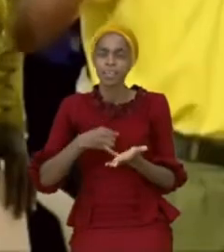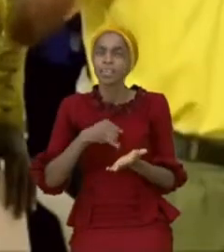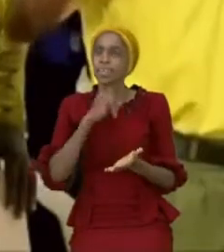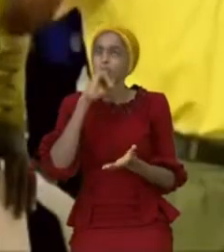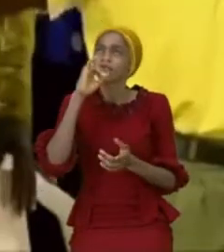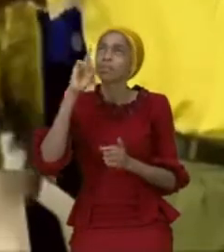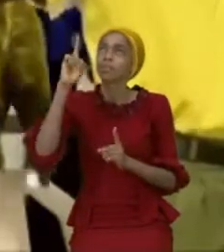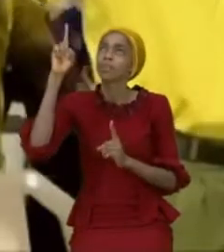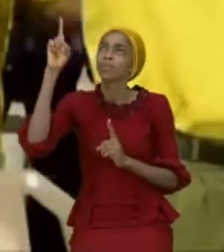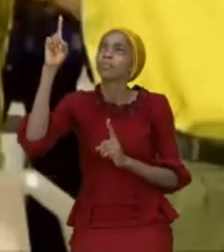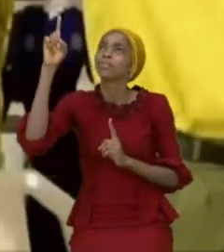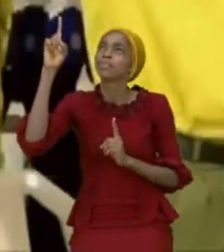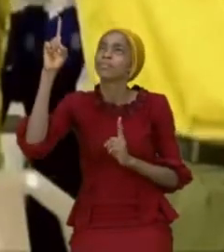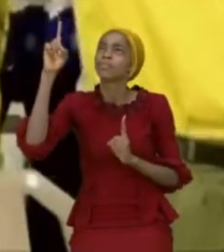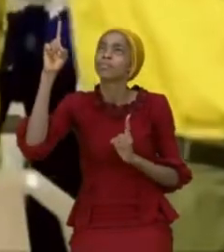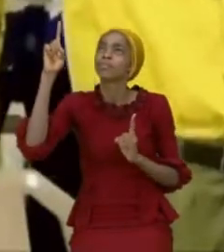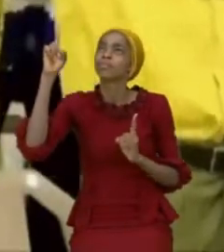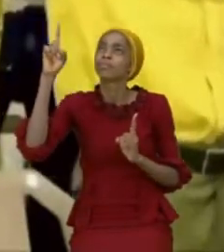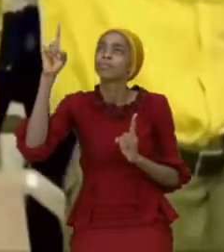And it's you